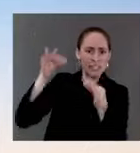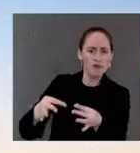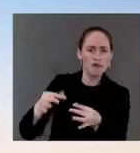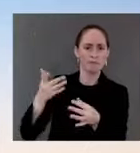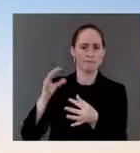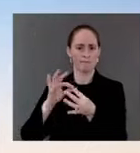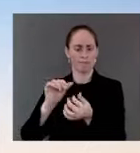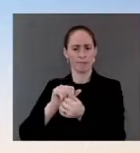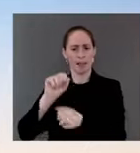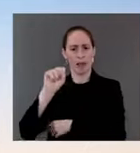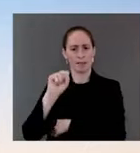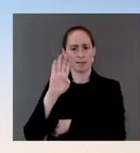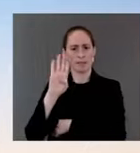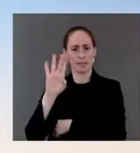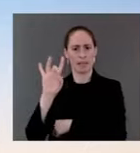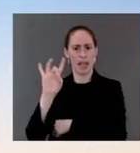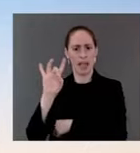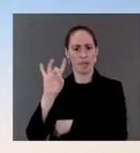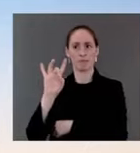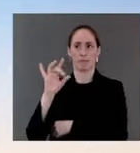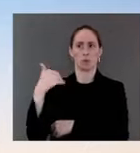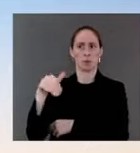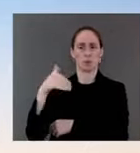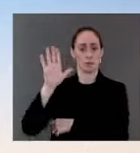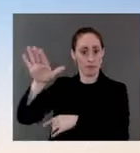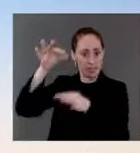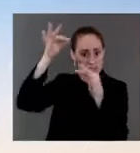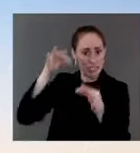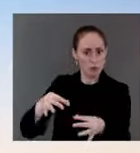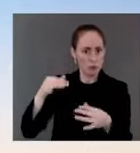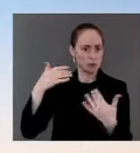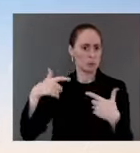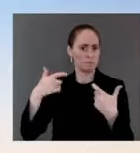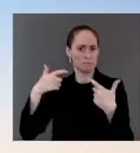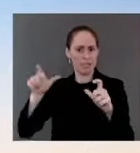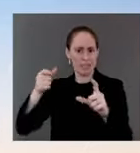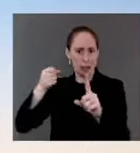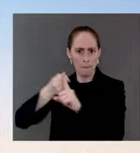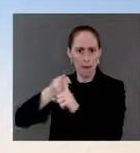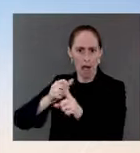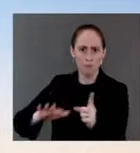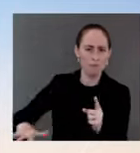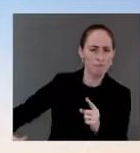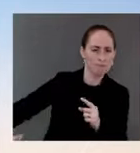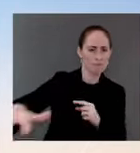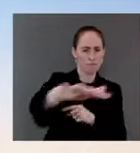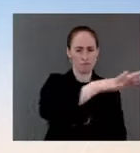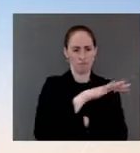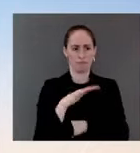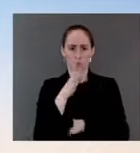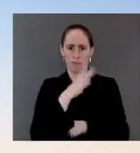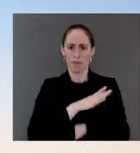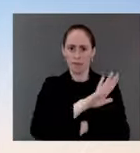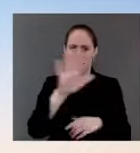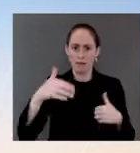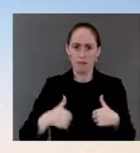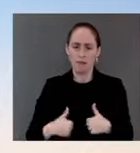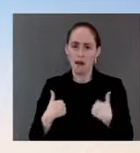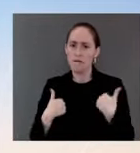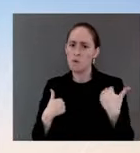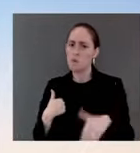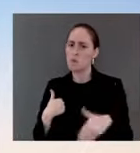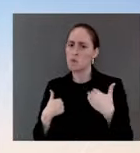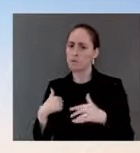around the country and for the rule of law. I know you noted this, but I would just like to reiterate that the president is deeply committed to the constitutional